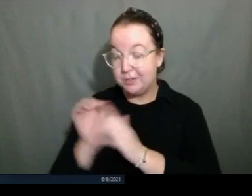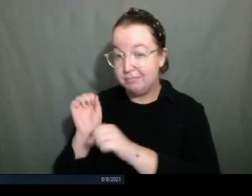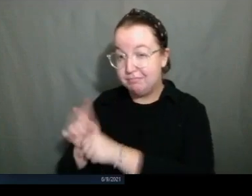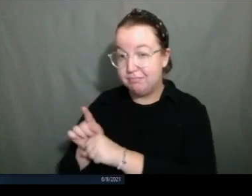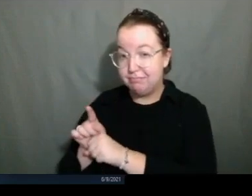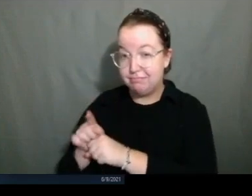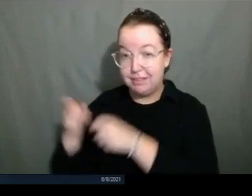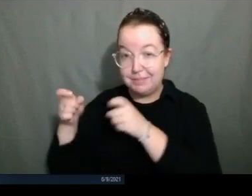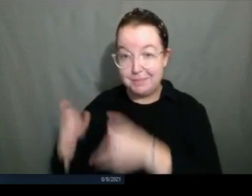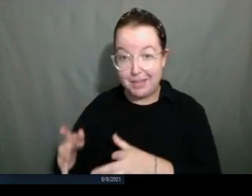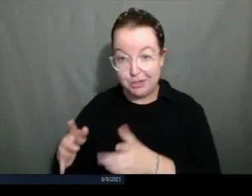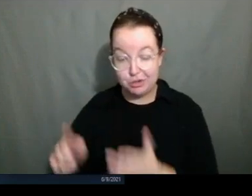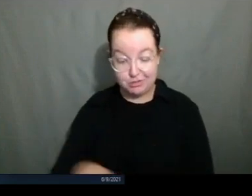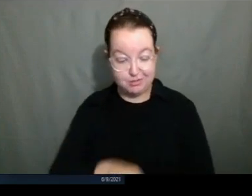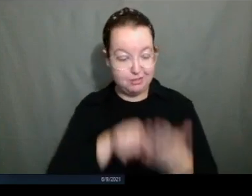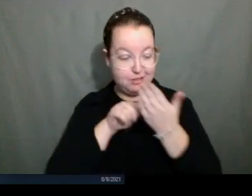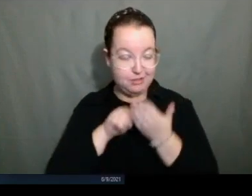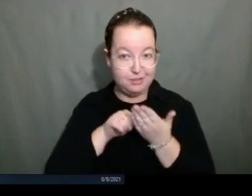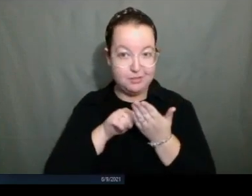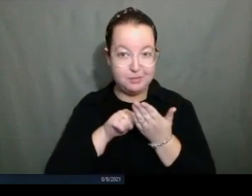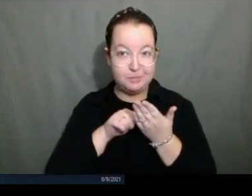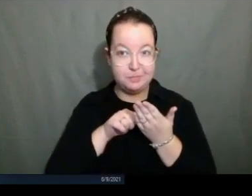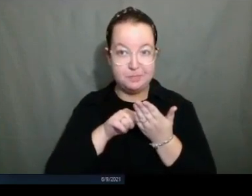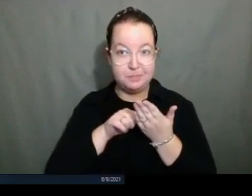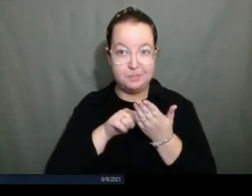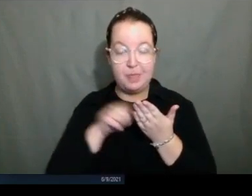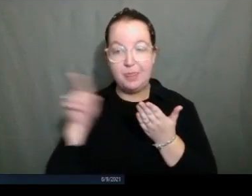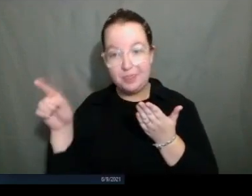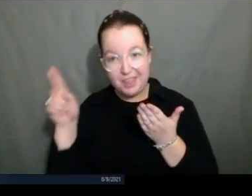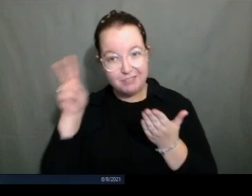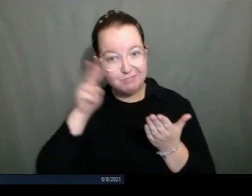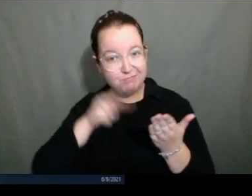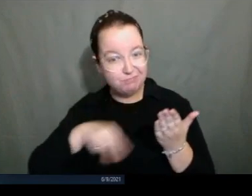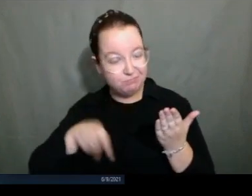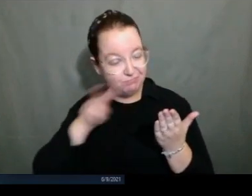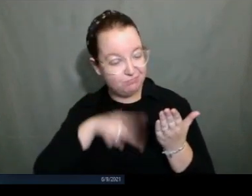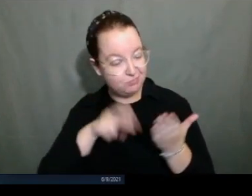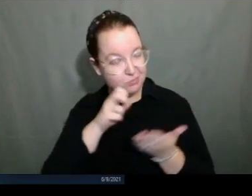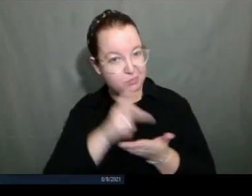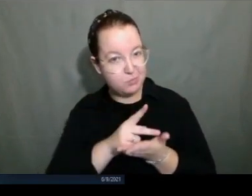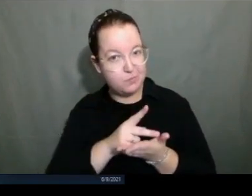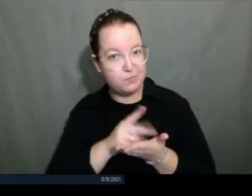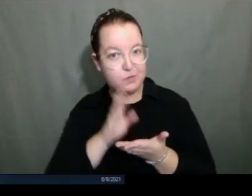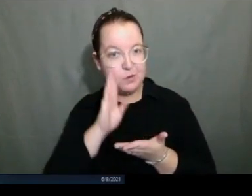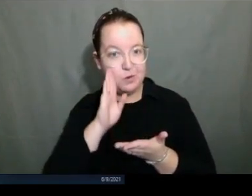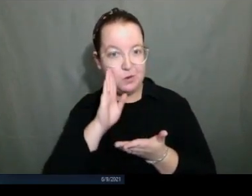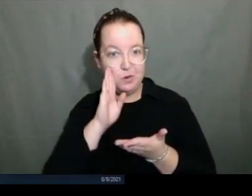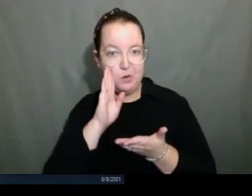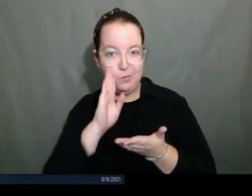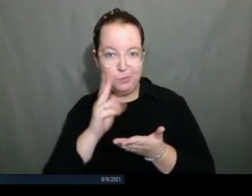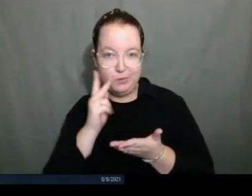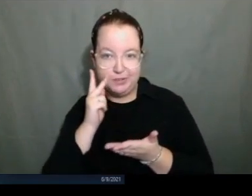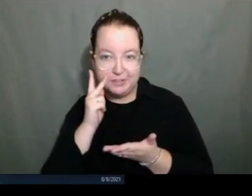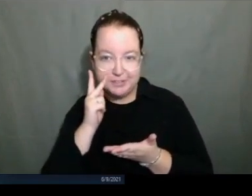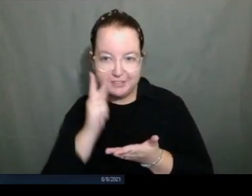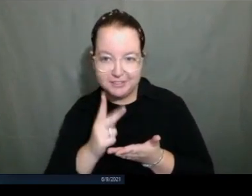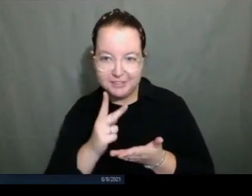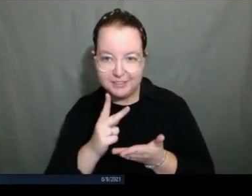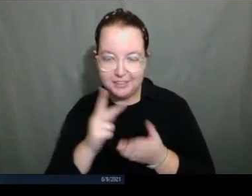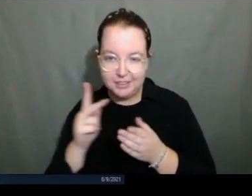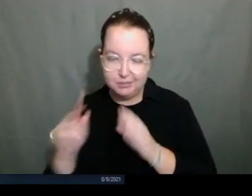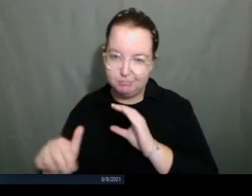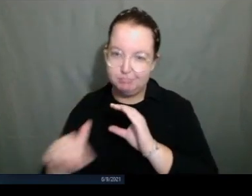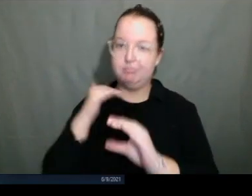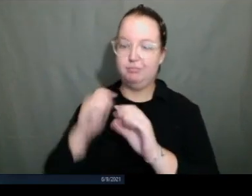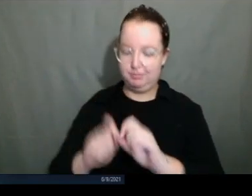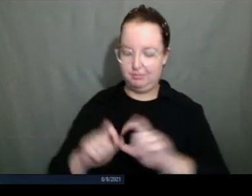manager that you have submitted a punch change request. And once they have approved it, you as the employee would get an